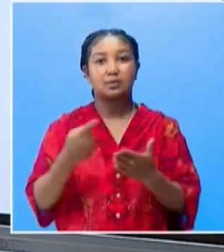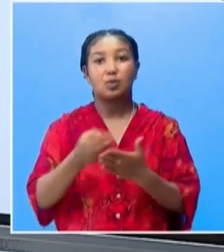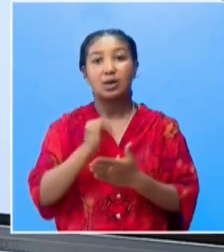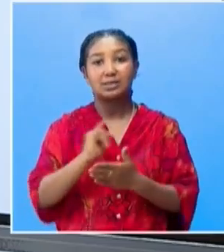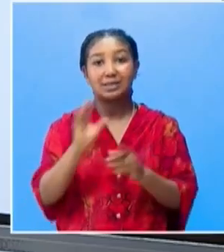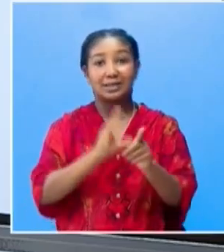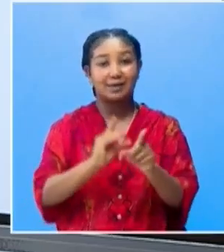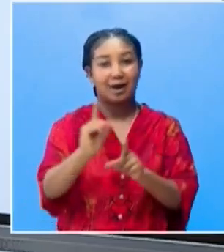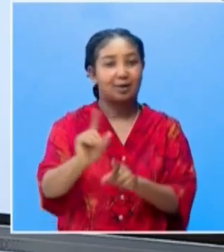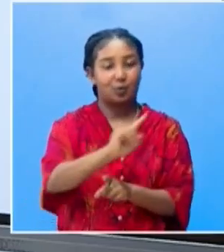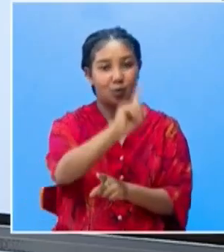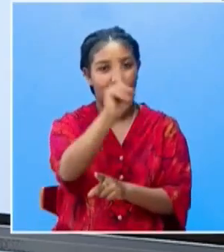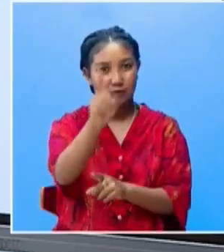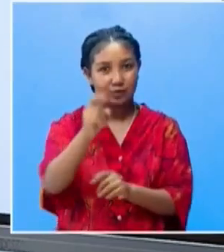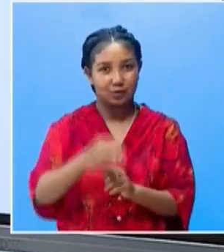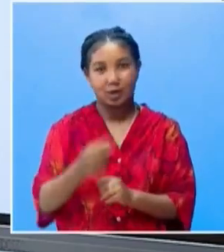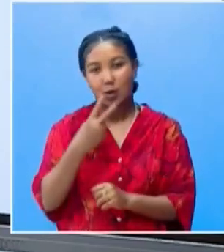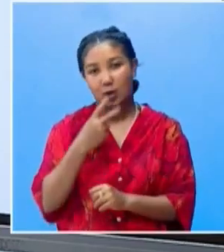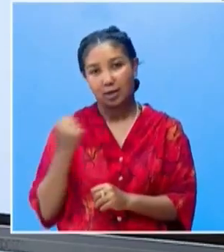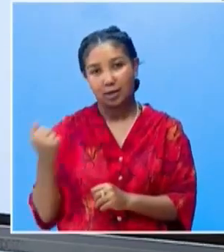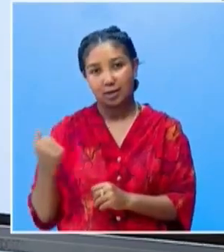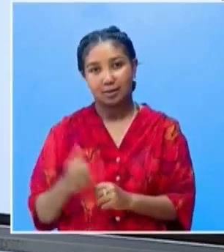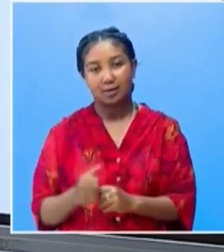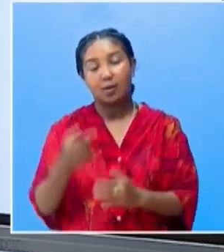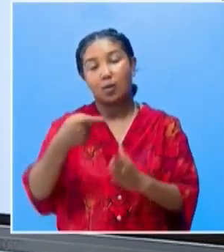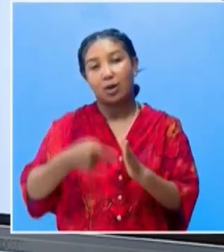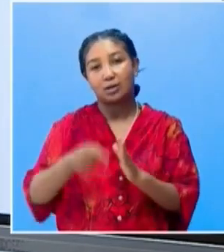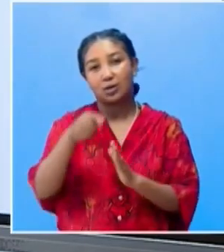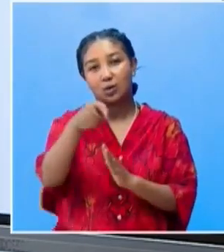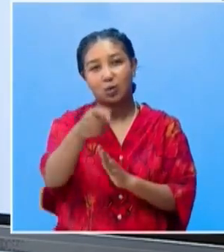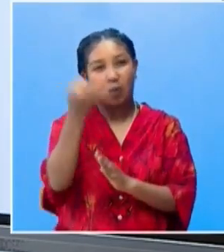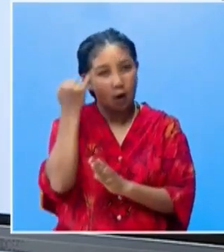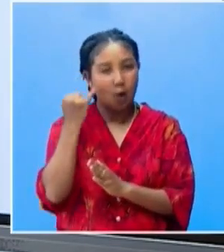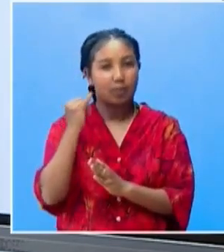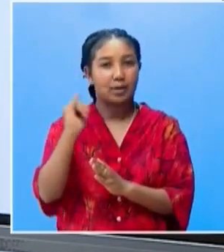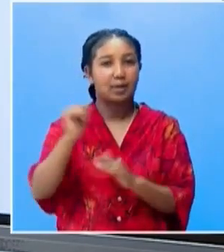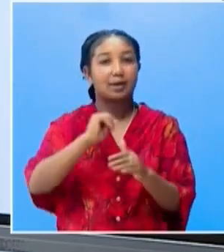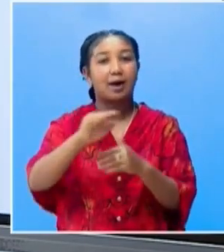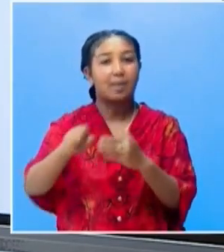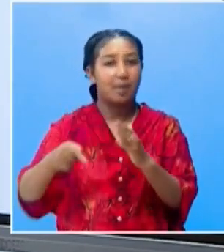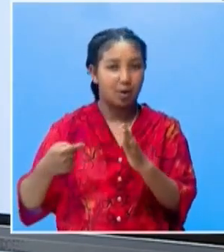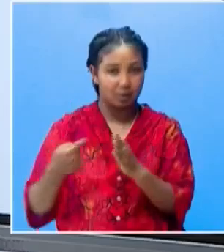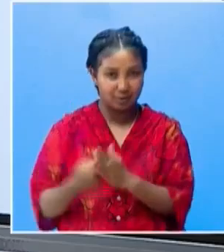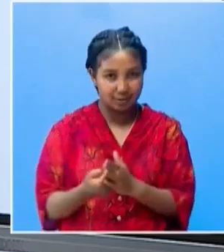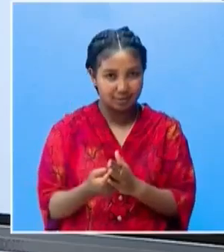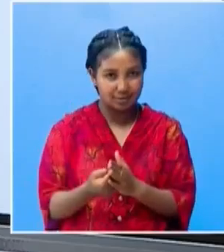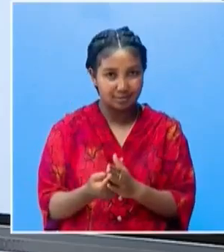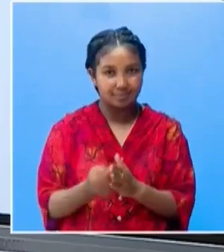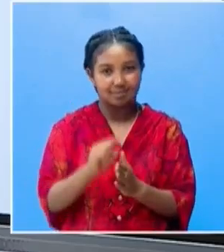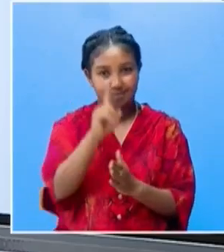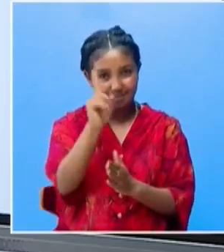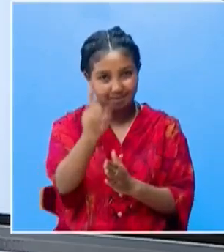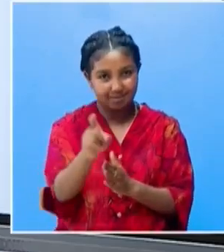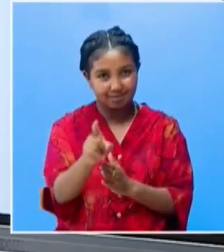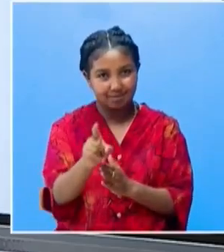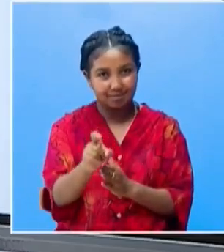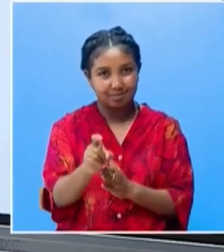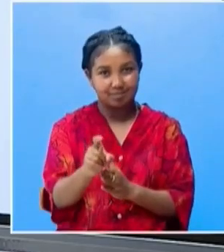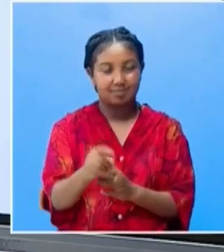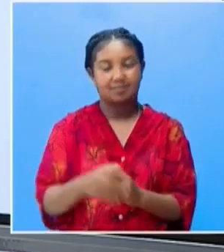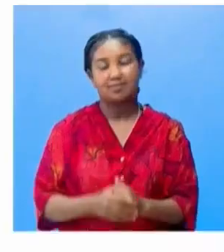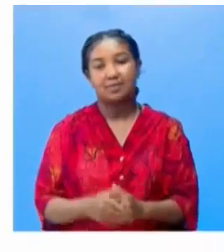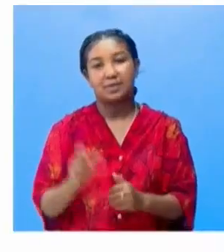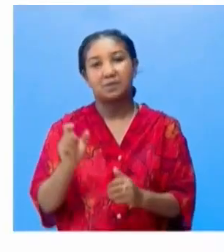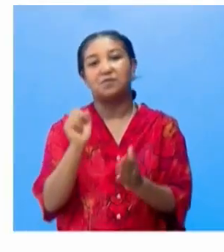is a direct question, right? Look at it. What is your opinion about? Let's ask an opinion about some